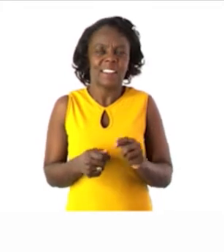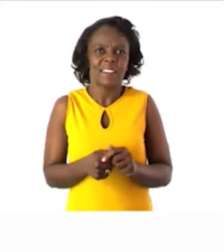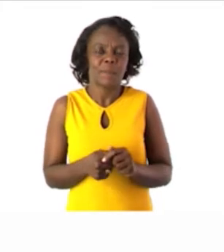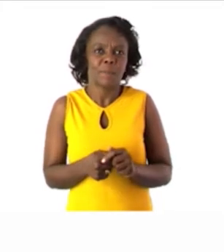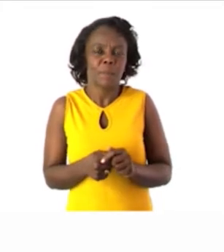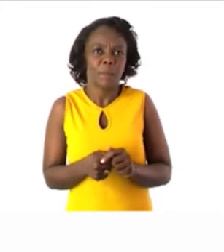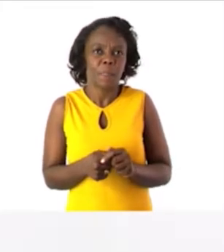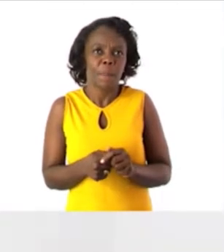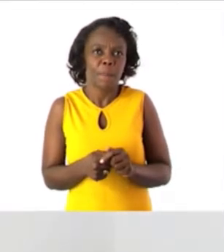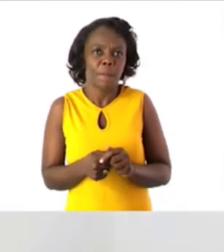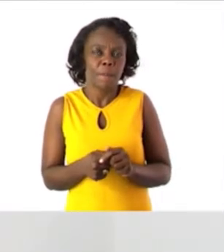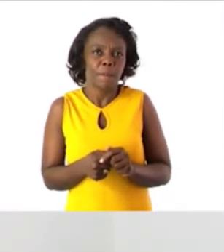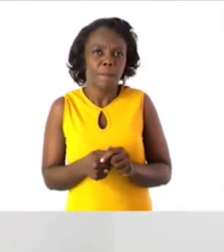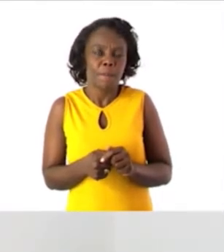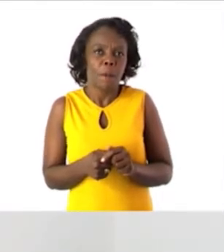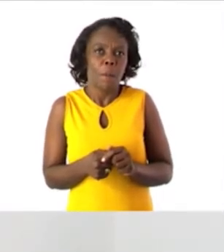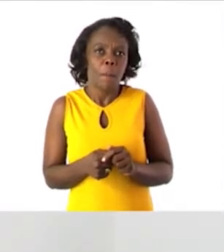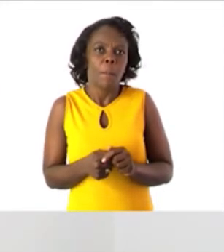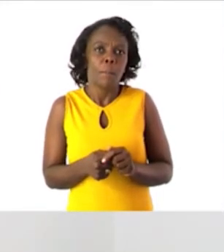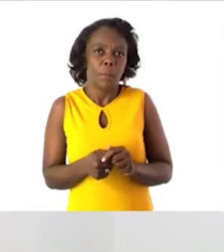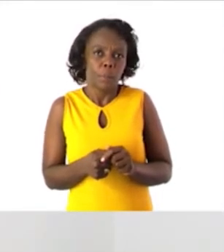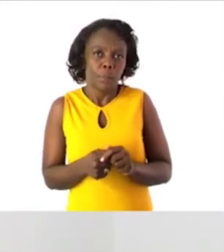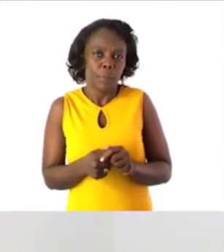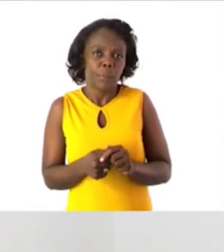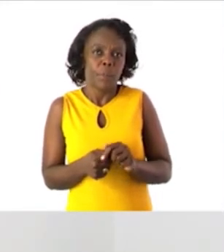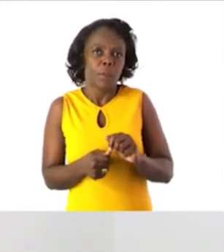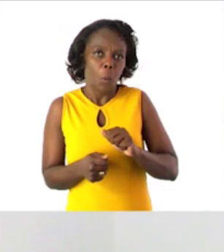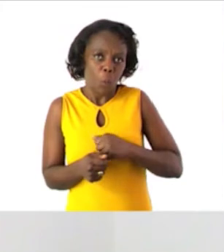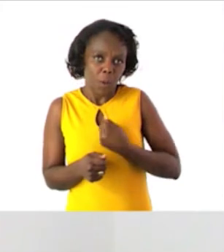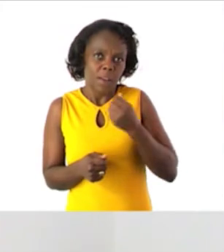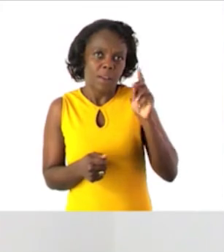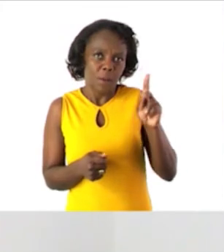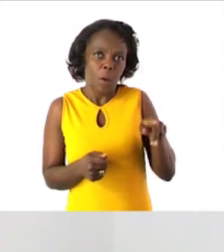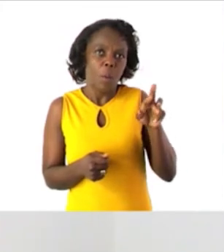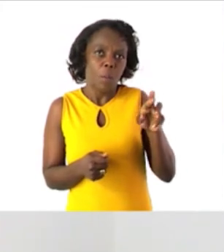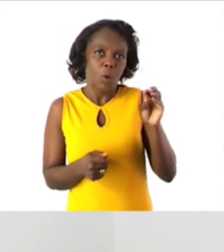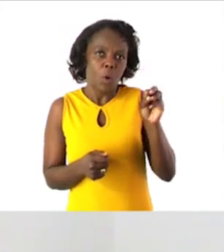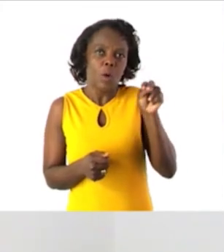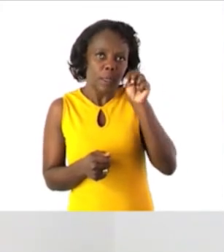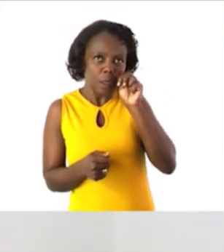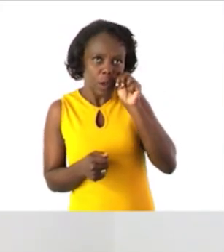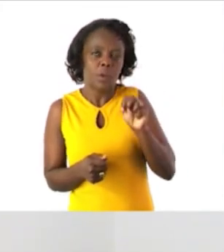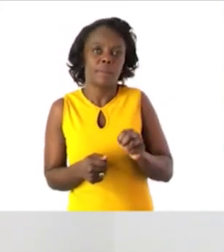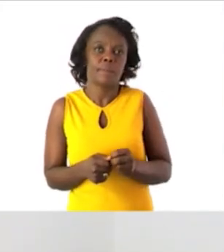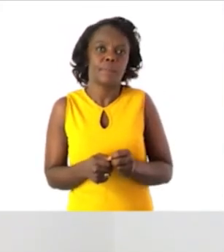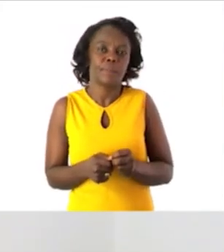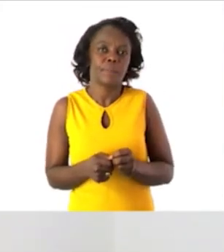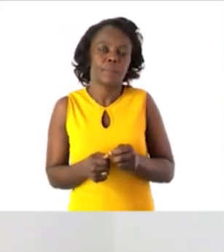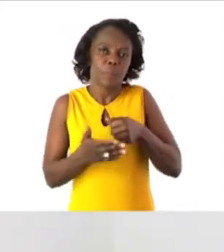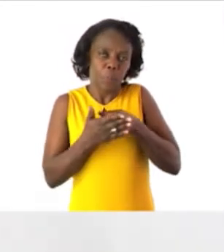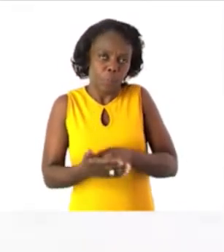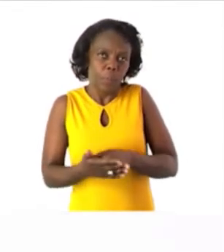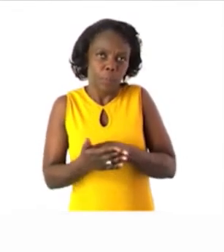we say what in English? Possessive pronoun. All right. Okay, now let's try the